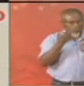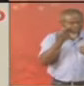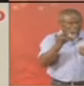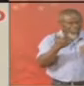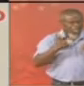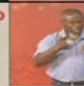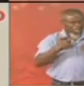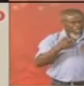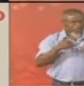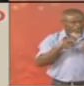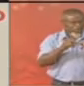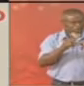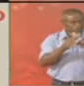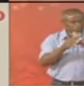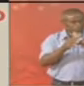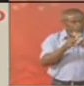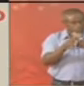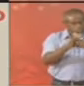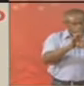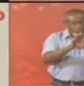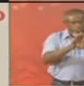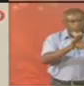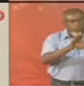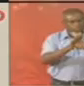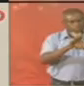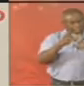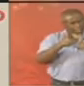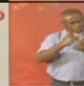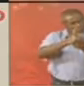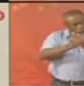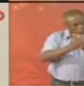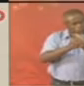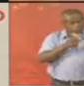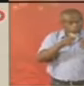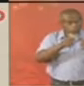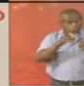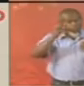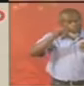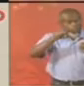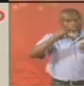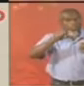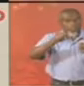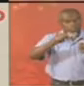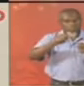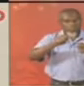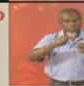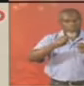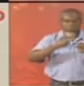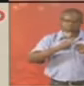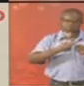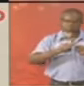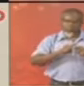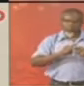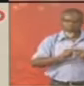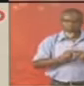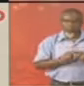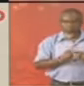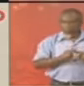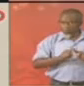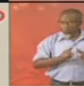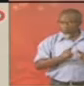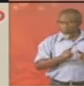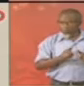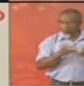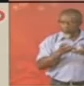level of quote-unquote control over the population status, to get